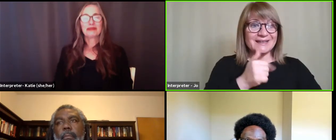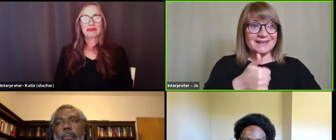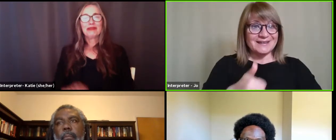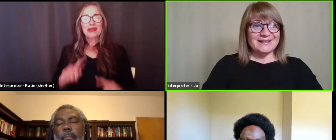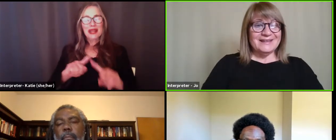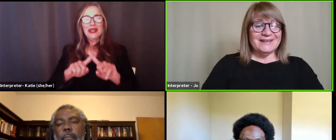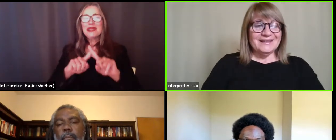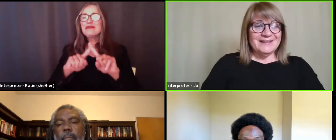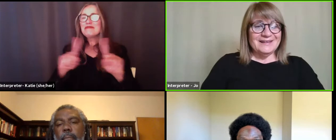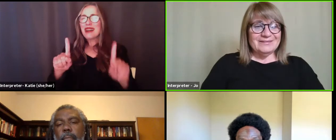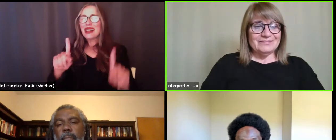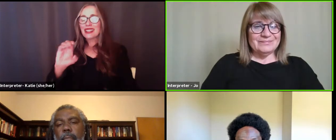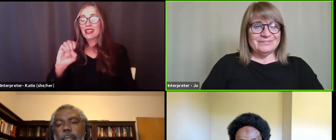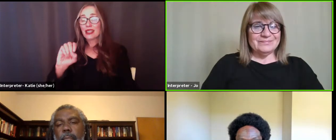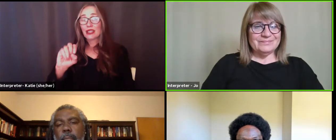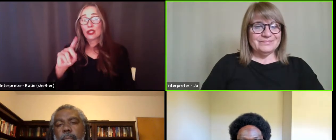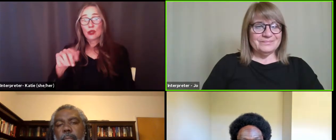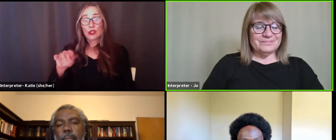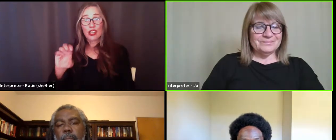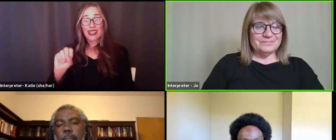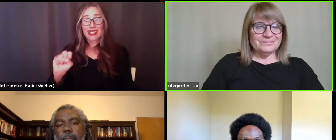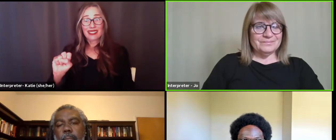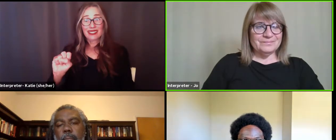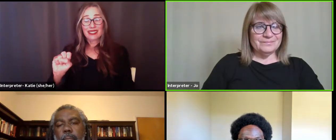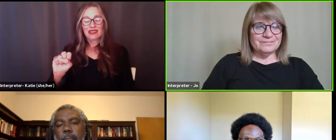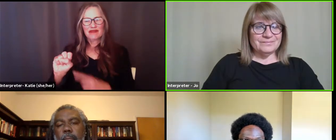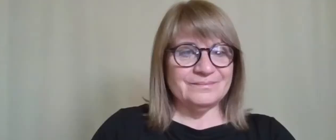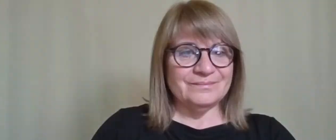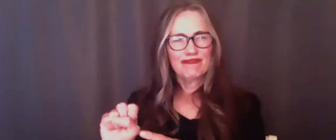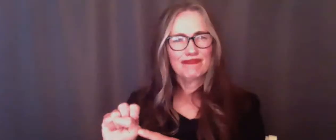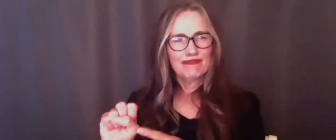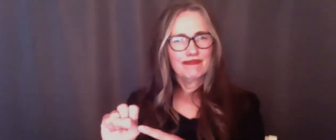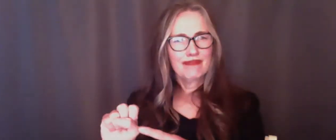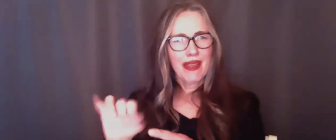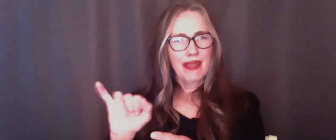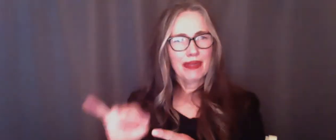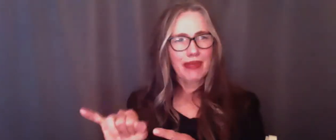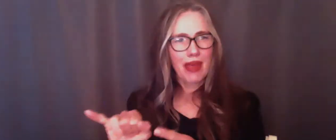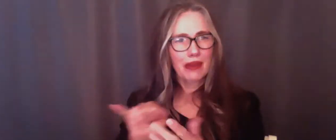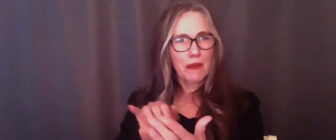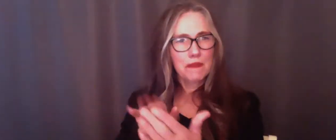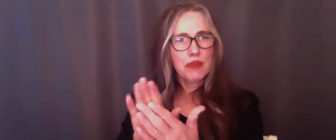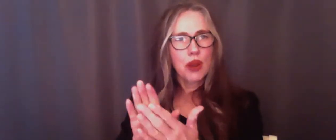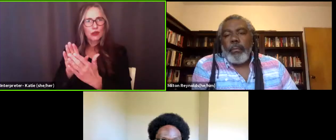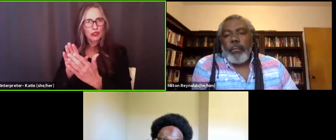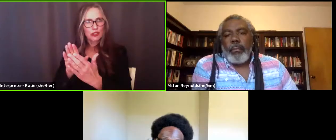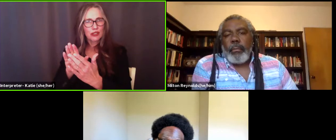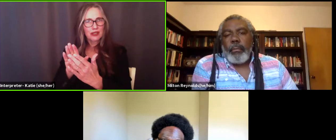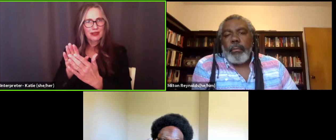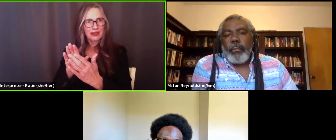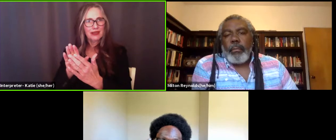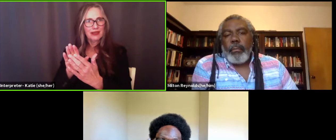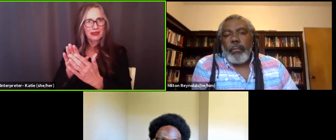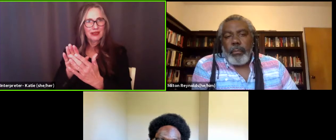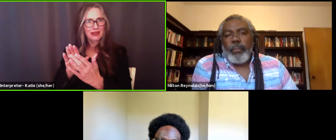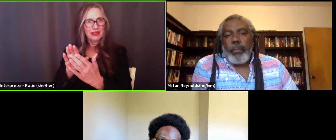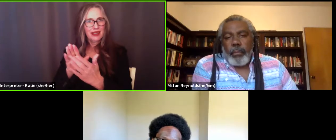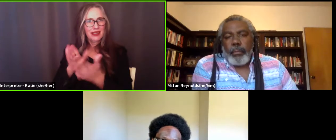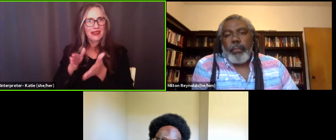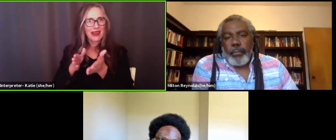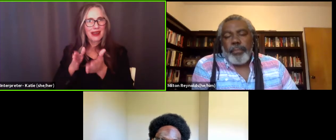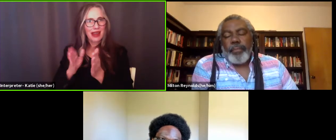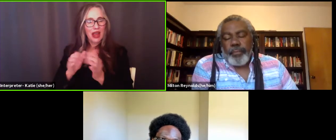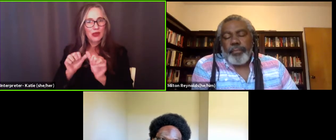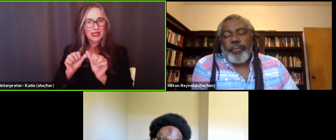eugenics allows for the conversation to continue to focus on what can individuals do how can we